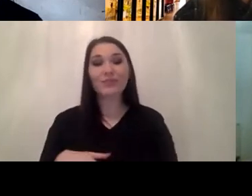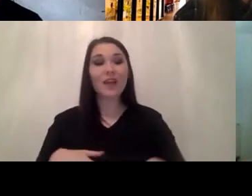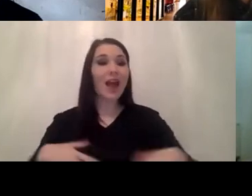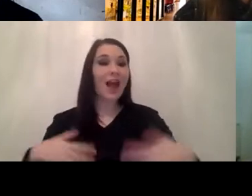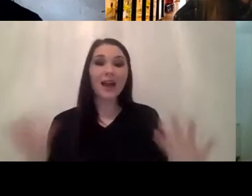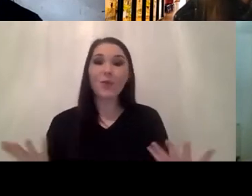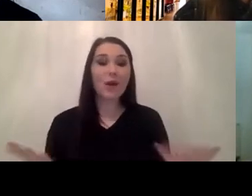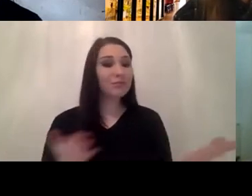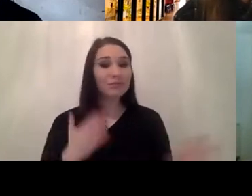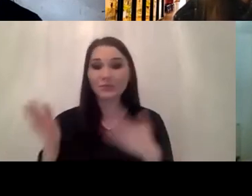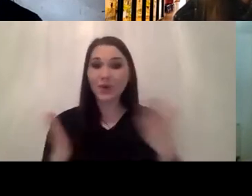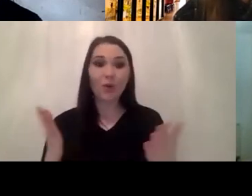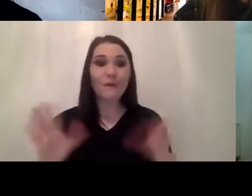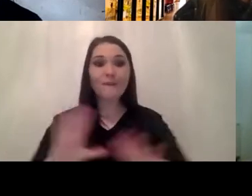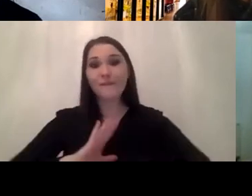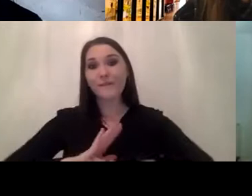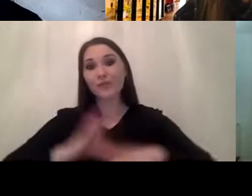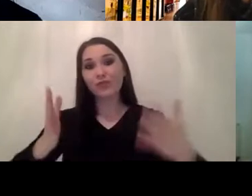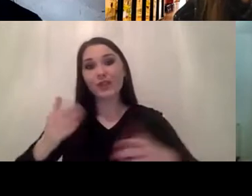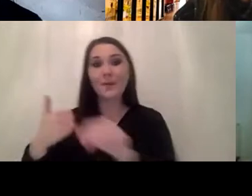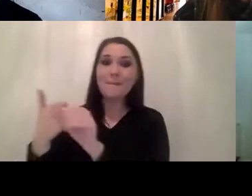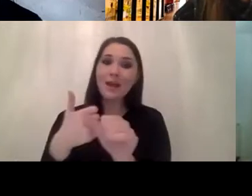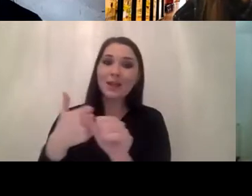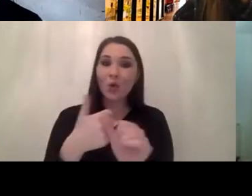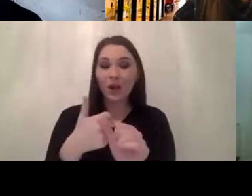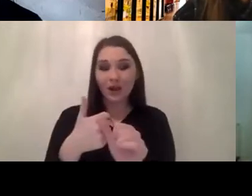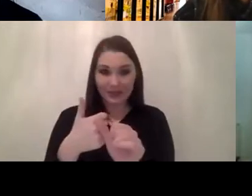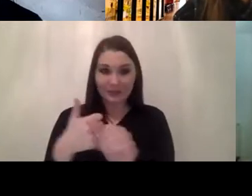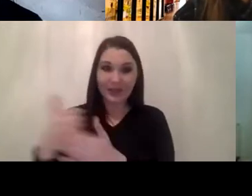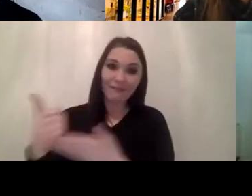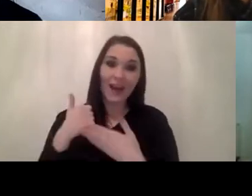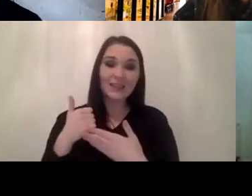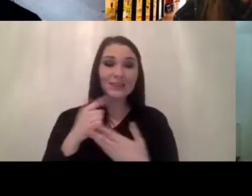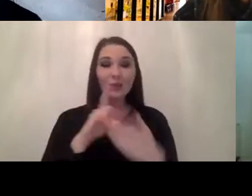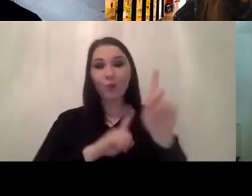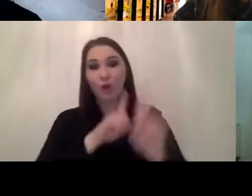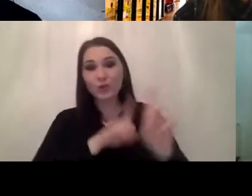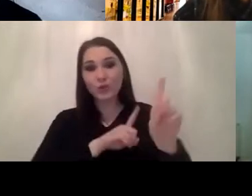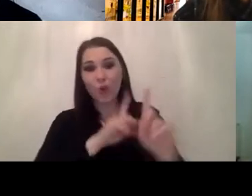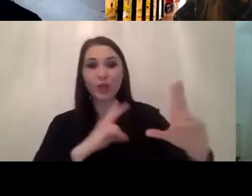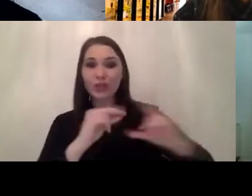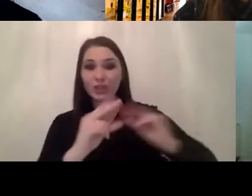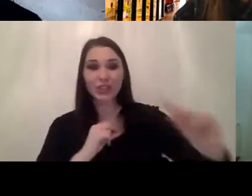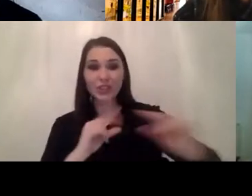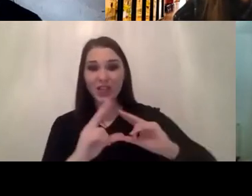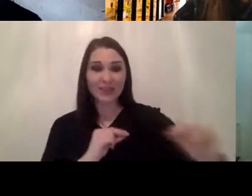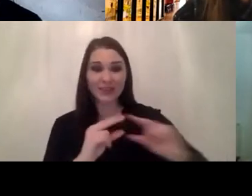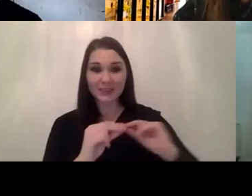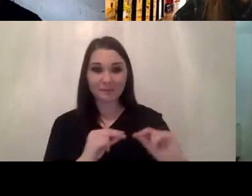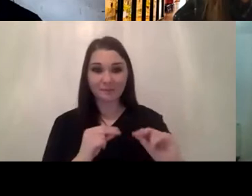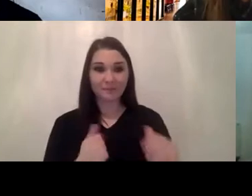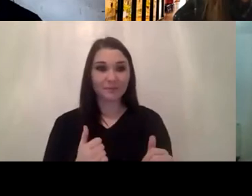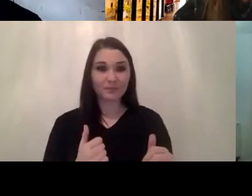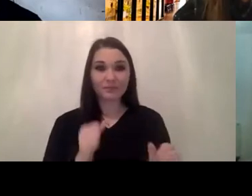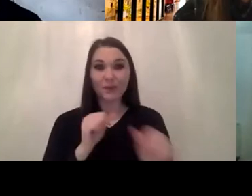designer. They get free mentoring advice, free coaching, one-to-one kind of chit chat on, you know,